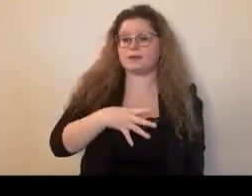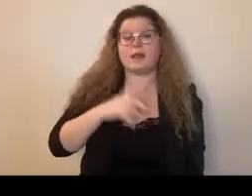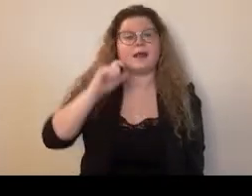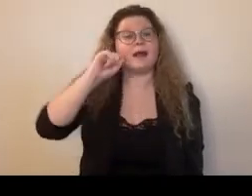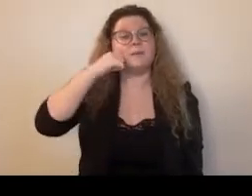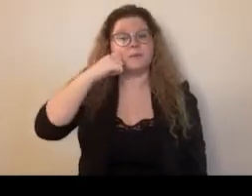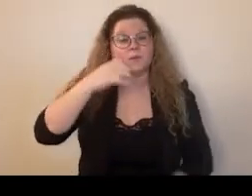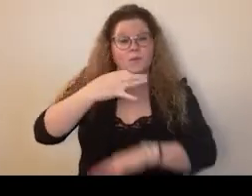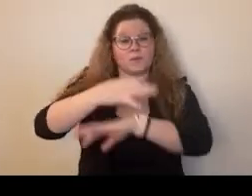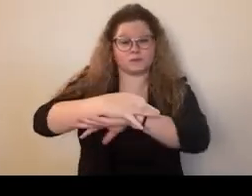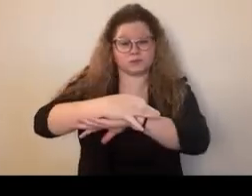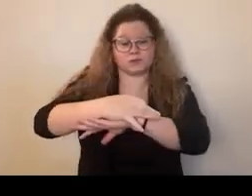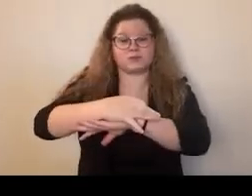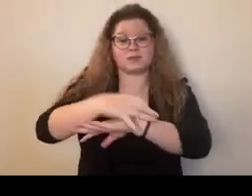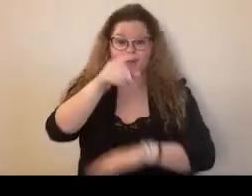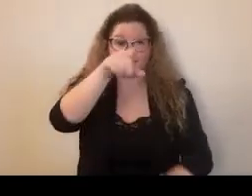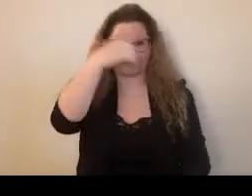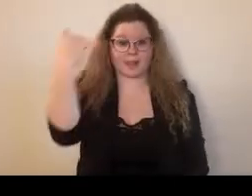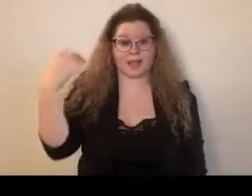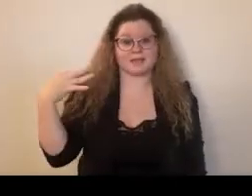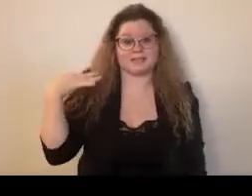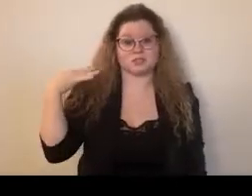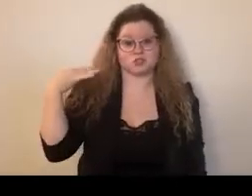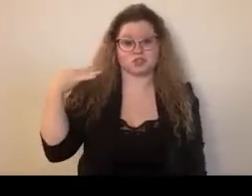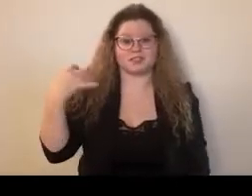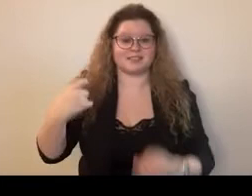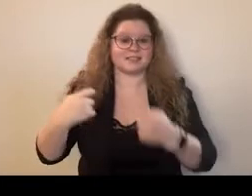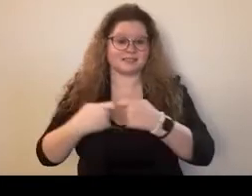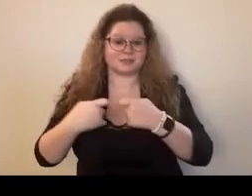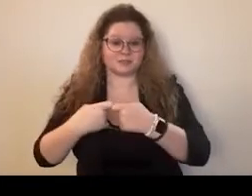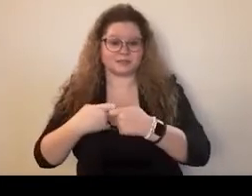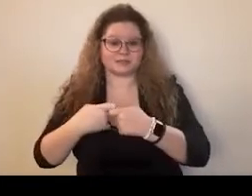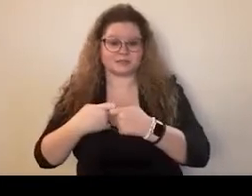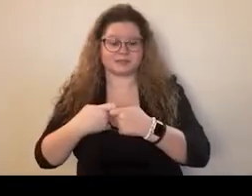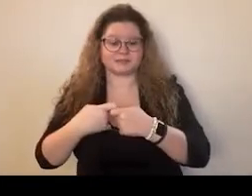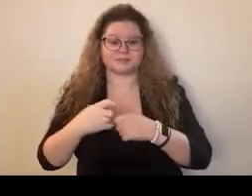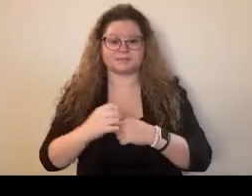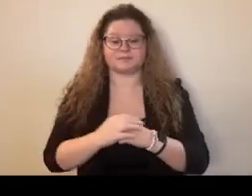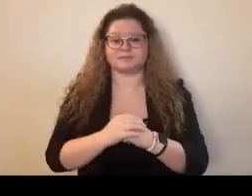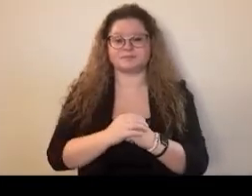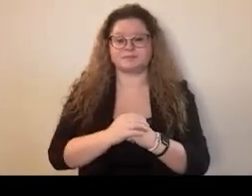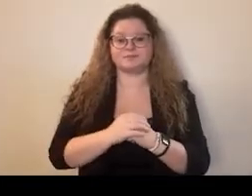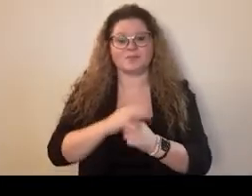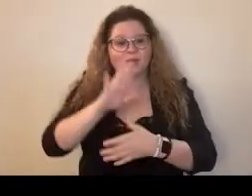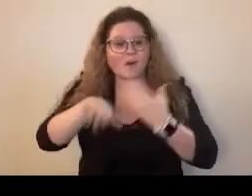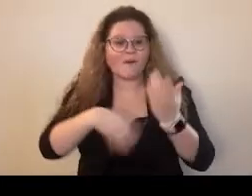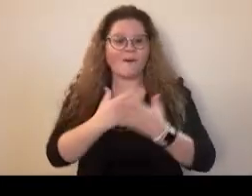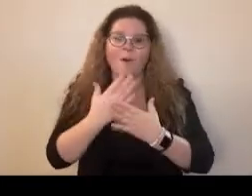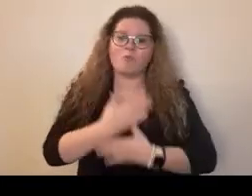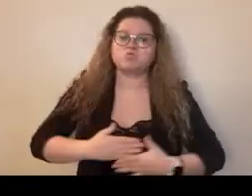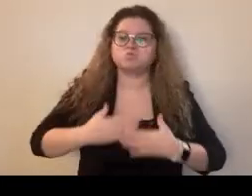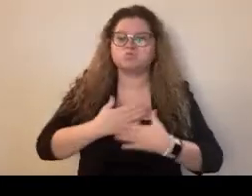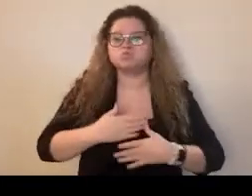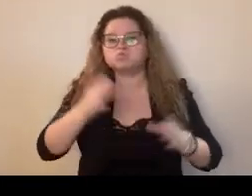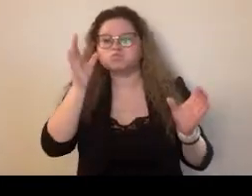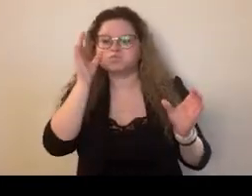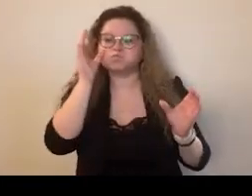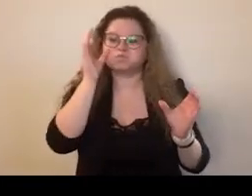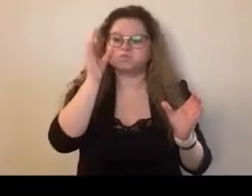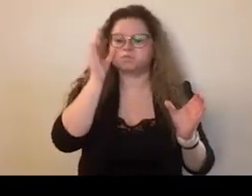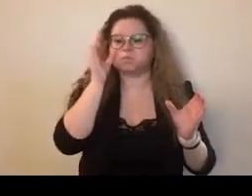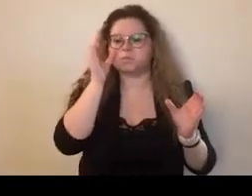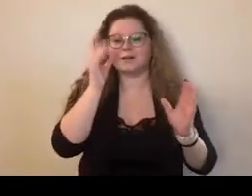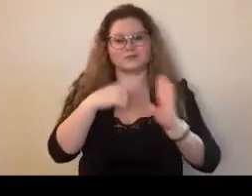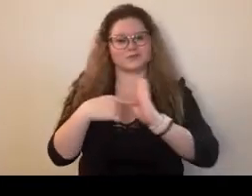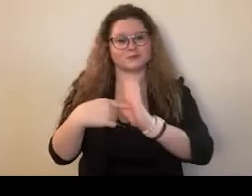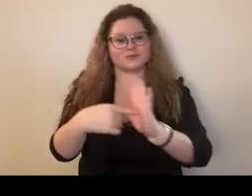Watch, a black t-shirt and sneakers. Everybody is enjoying the lesson, and it just